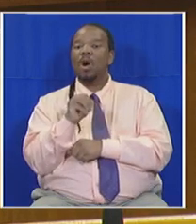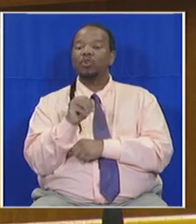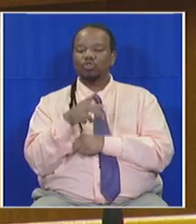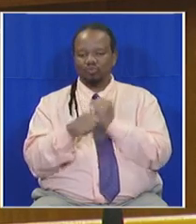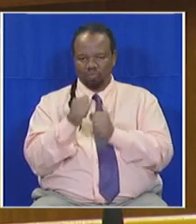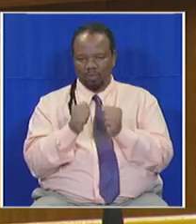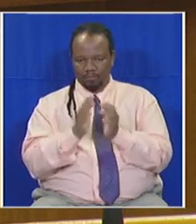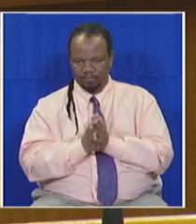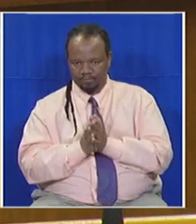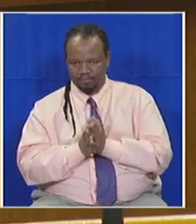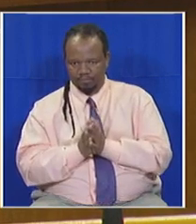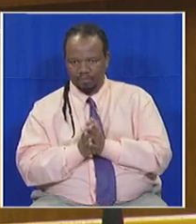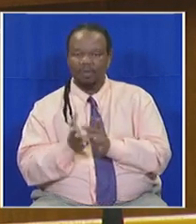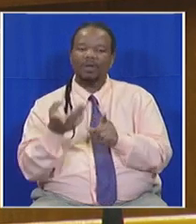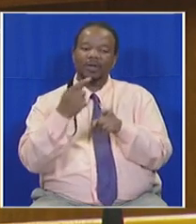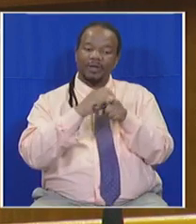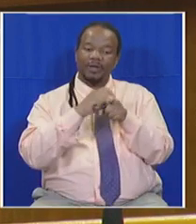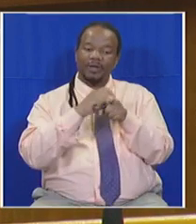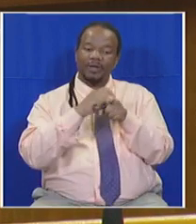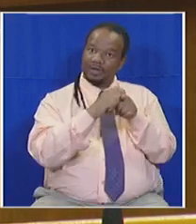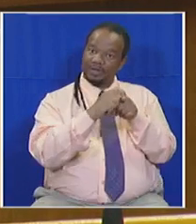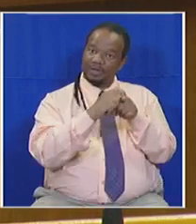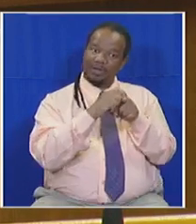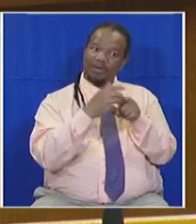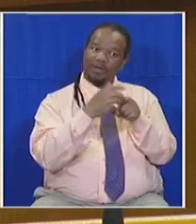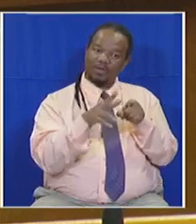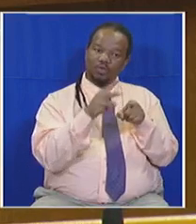2017. We also conducted training for